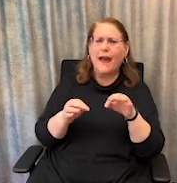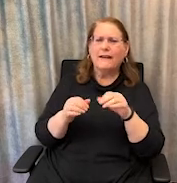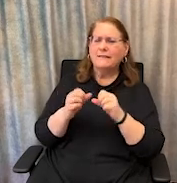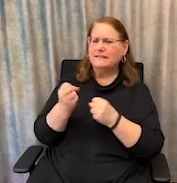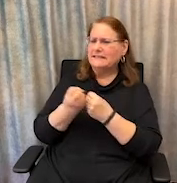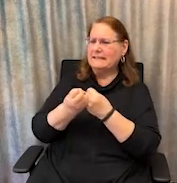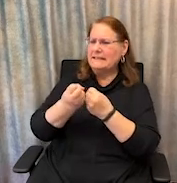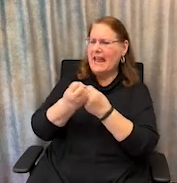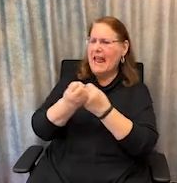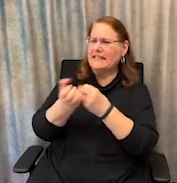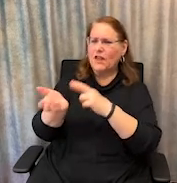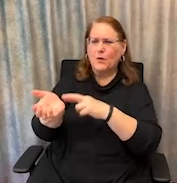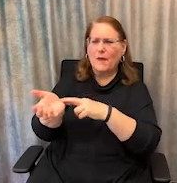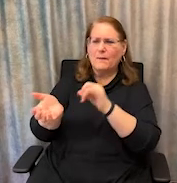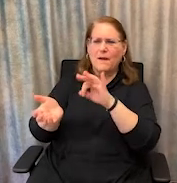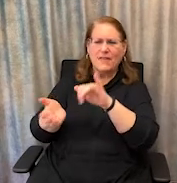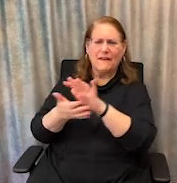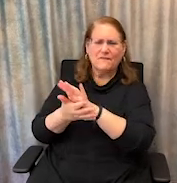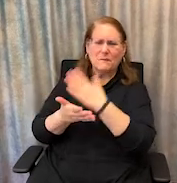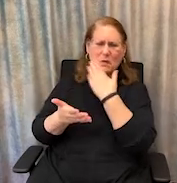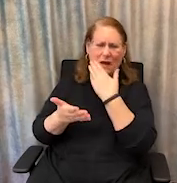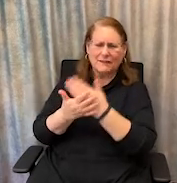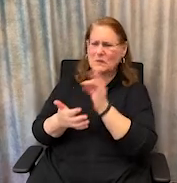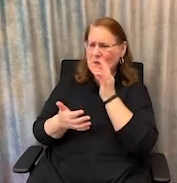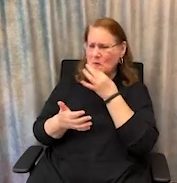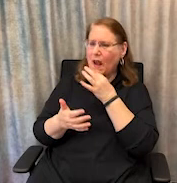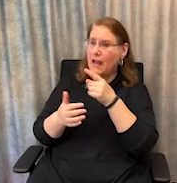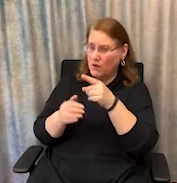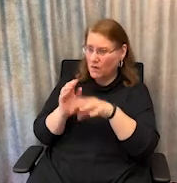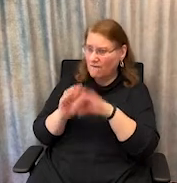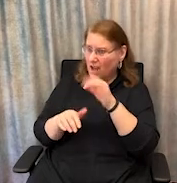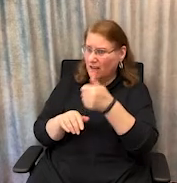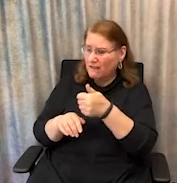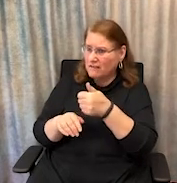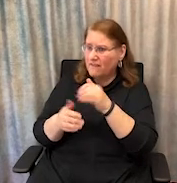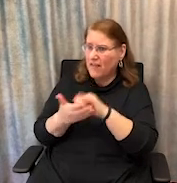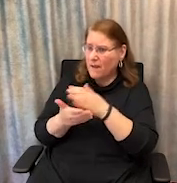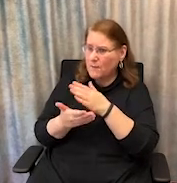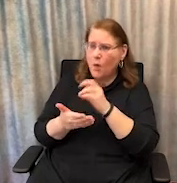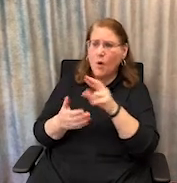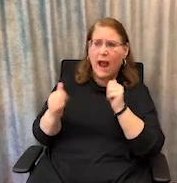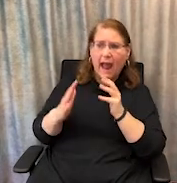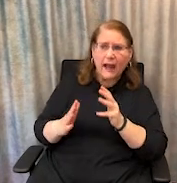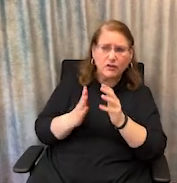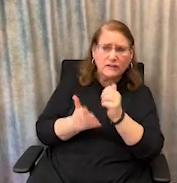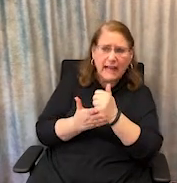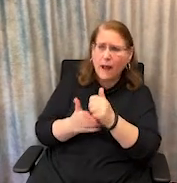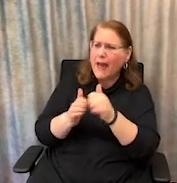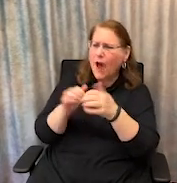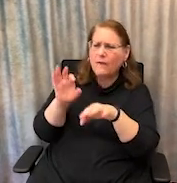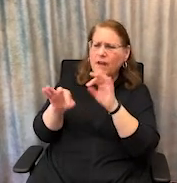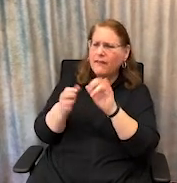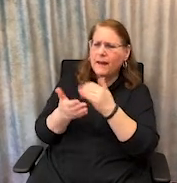so sustains the rhythm of the film so well, and it's so cool. Did you find the music yourself, or did the actors help